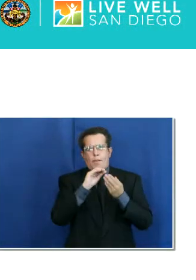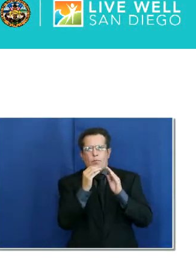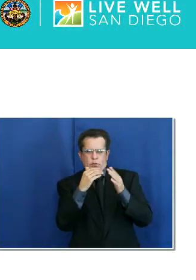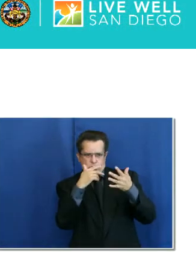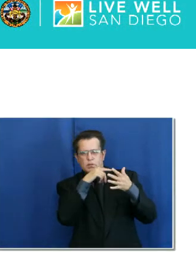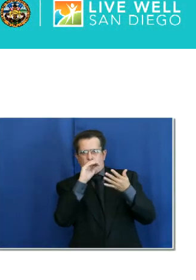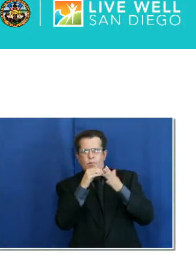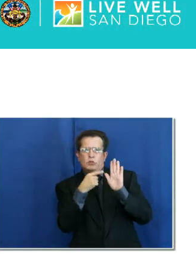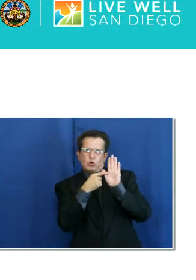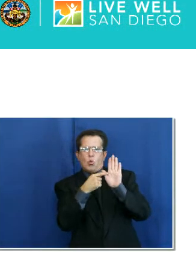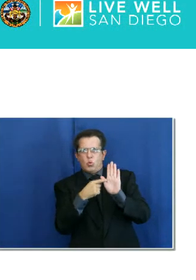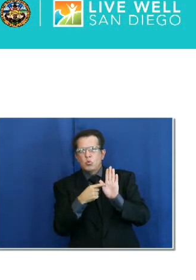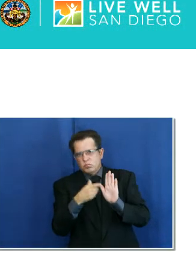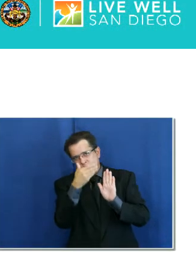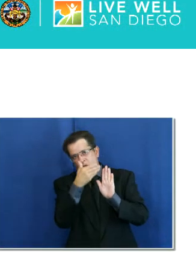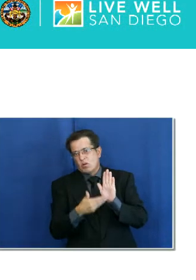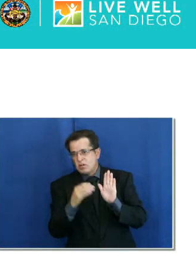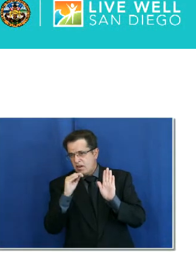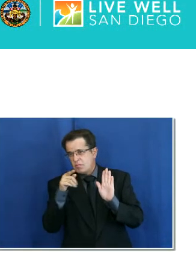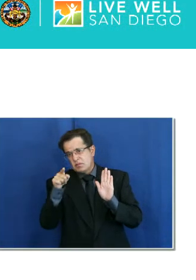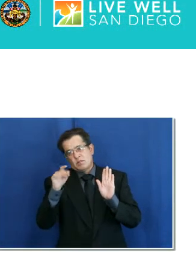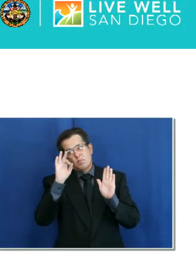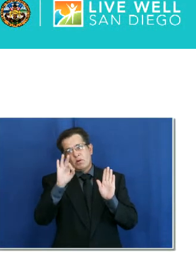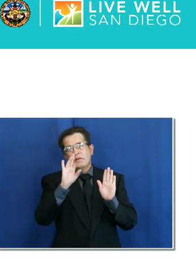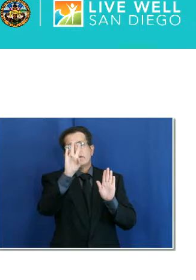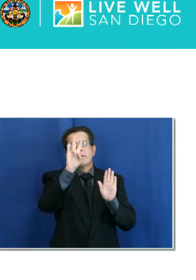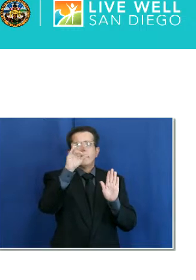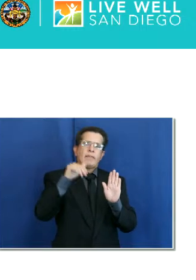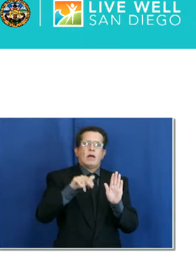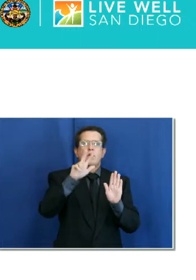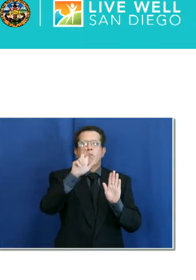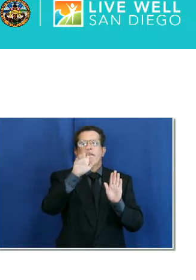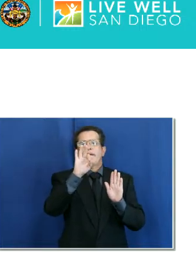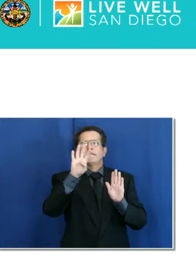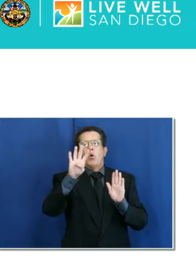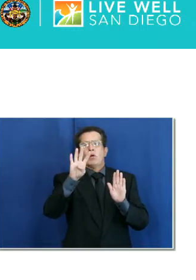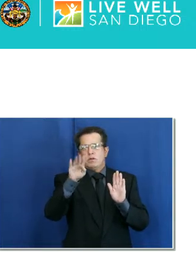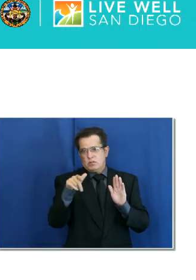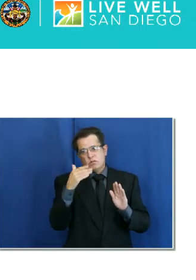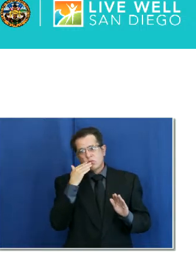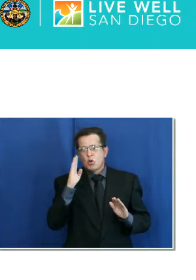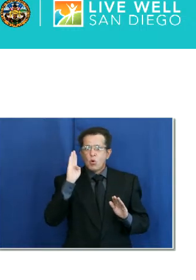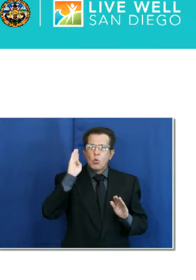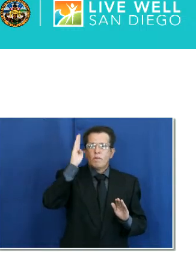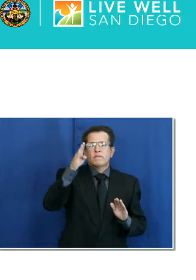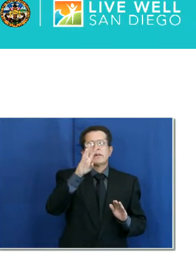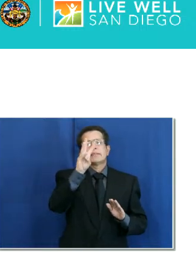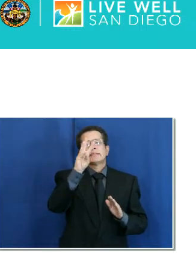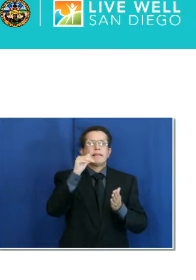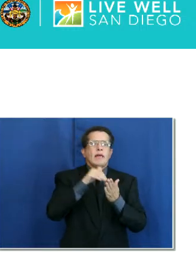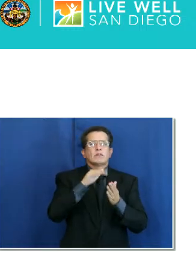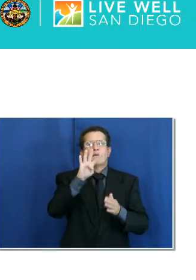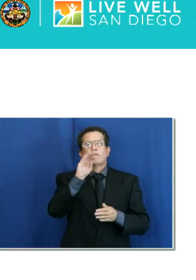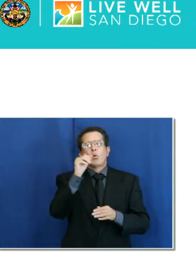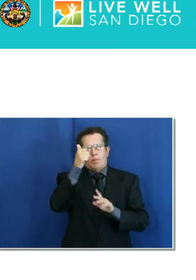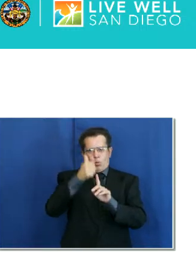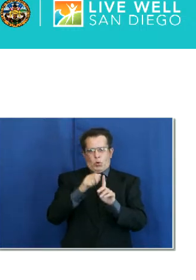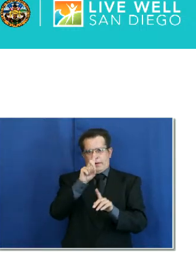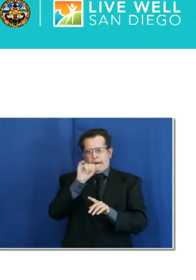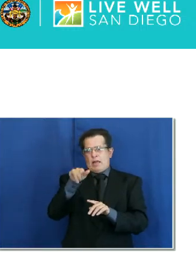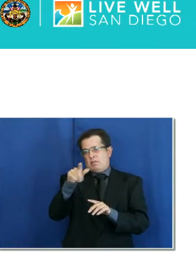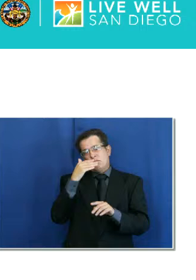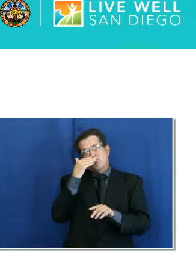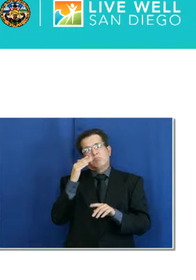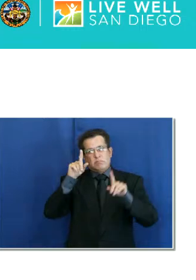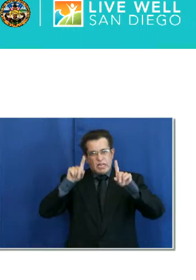of testing, again, holding strong, just under 7,400, well in excess, again, of that goal of 6,740 per day.